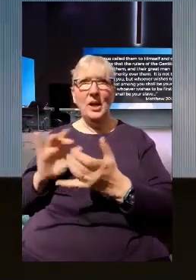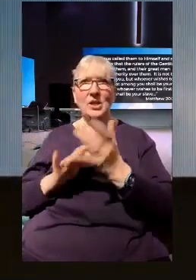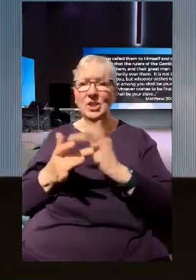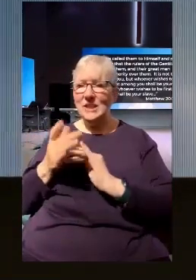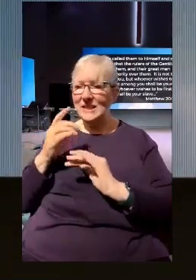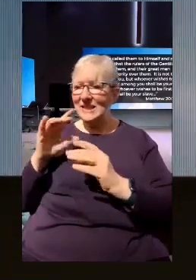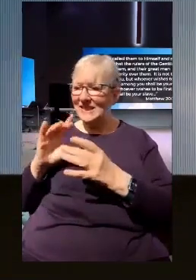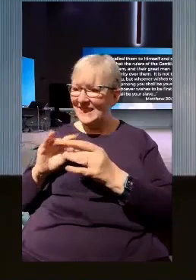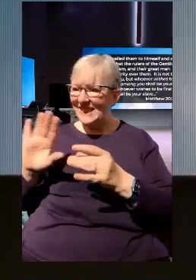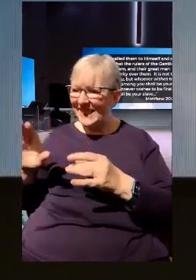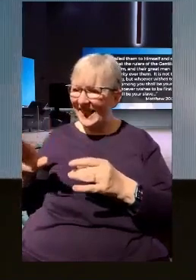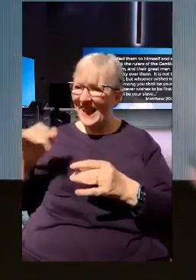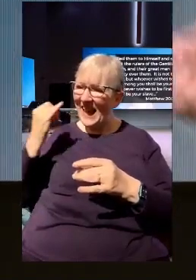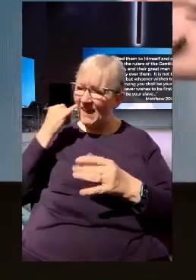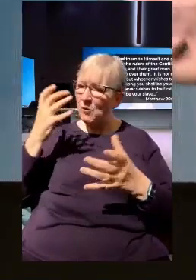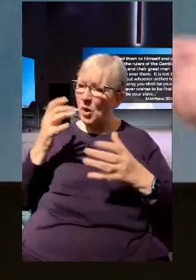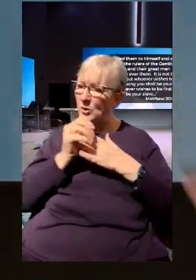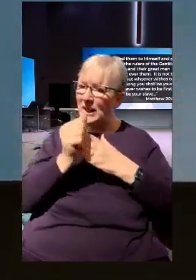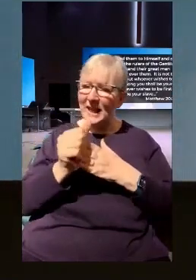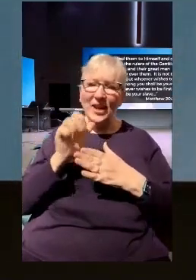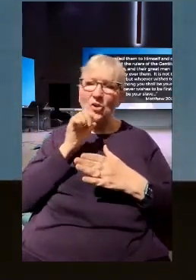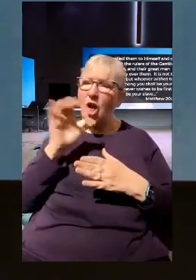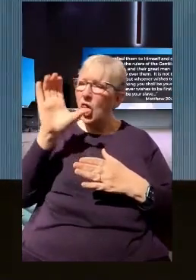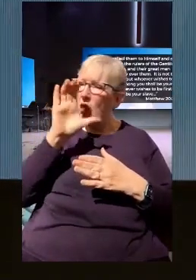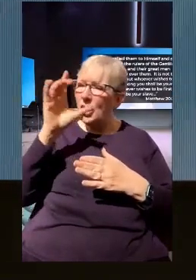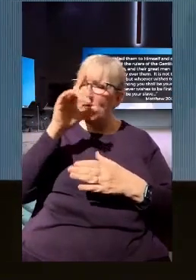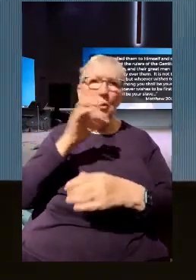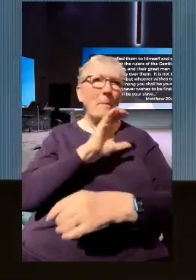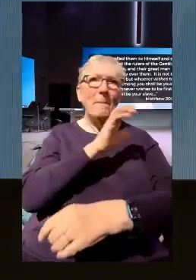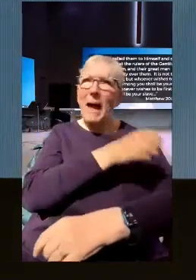power. A true leader is looking to serve.